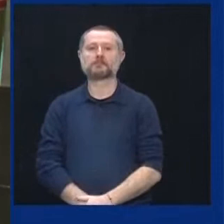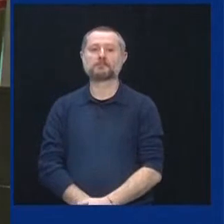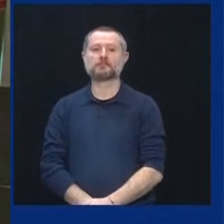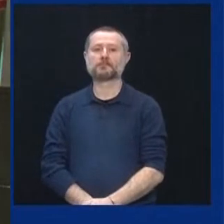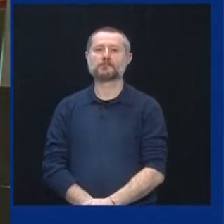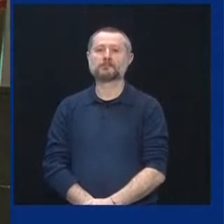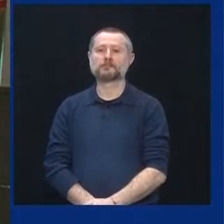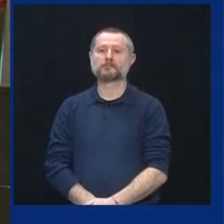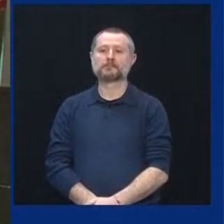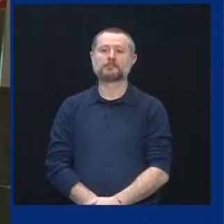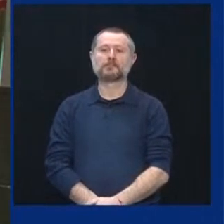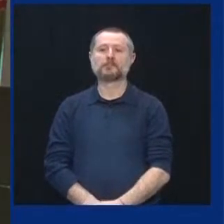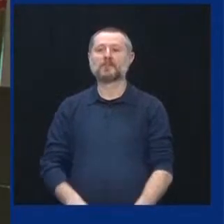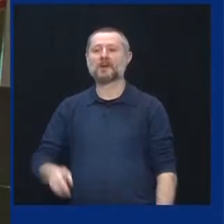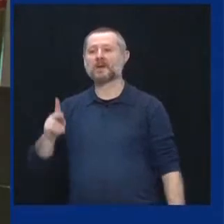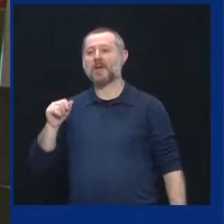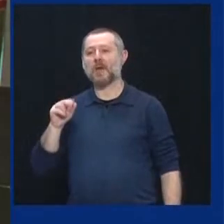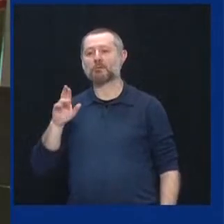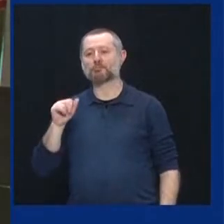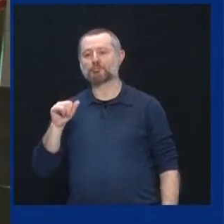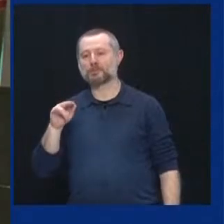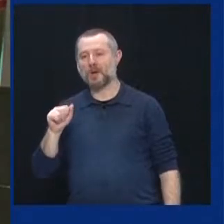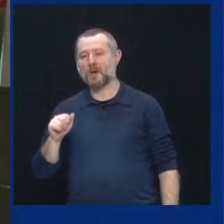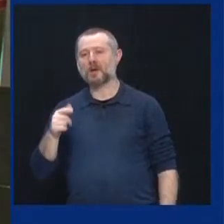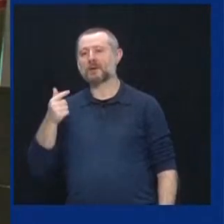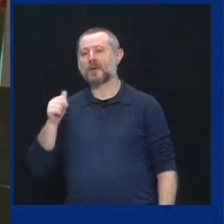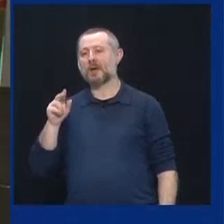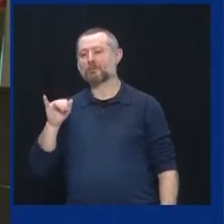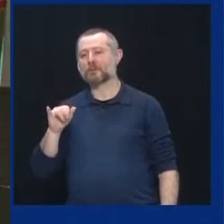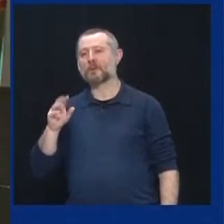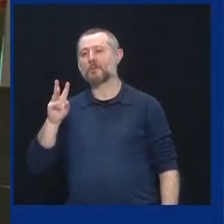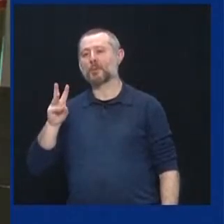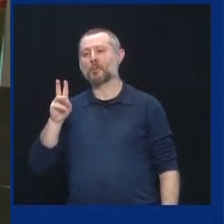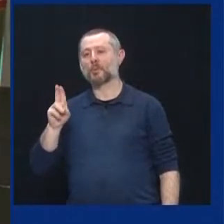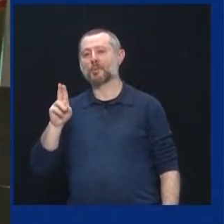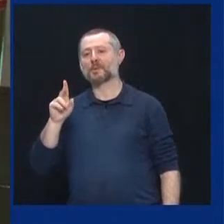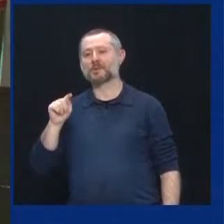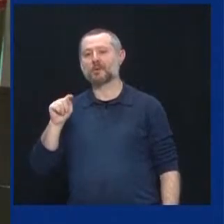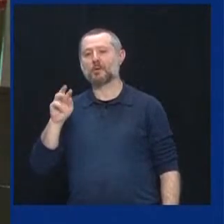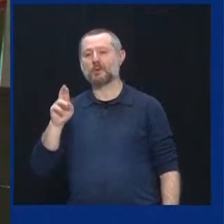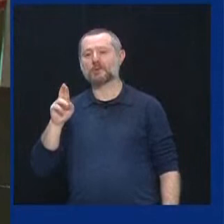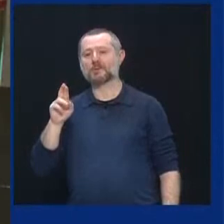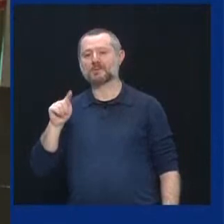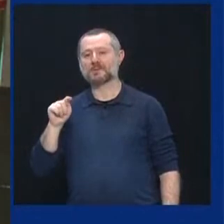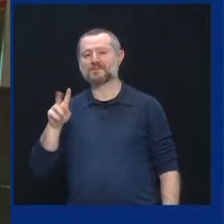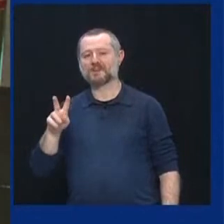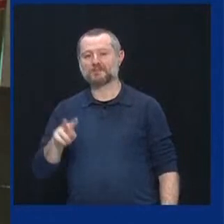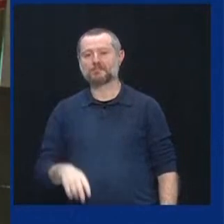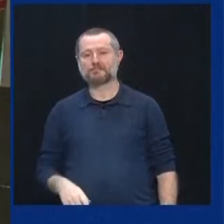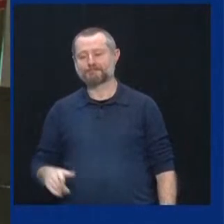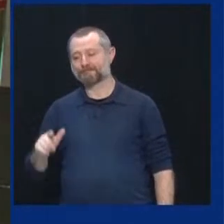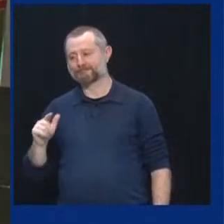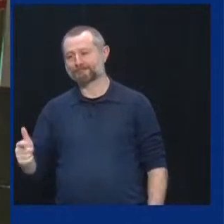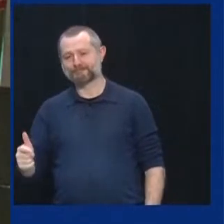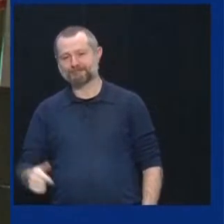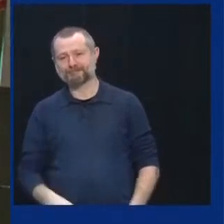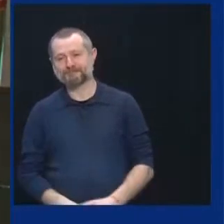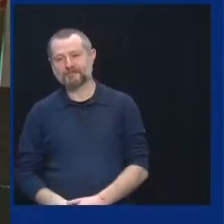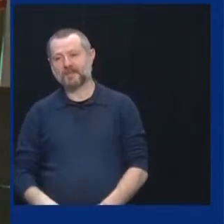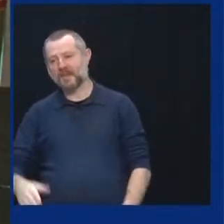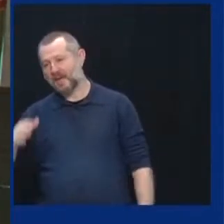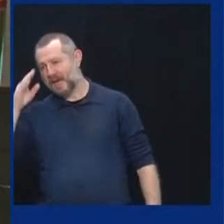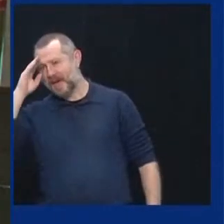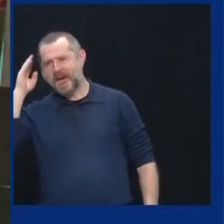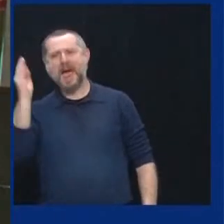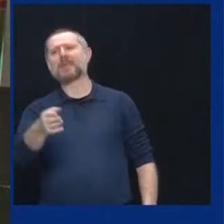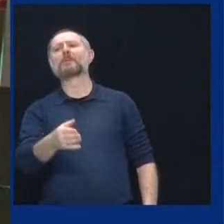Governor, next up, we have Karina Gary from WUTR-TV. Karina, your line is now open. Please unmute your microphone. Hi, I'm so